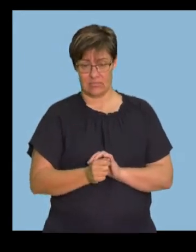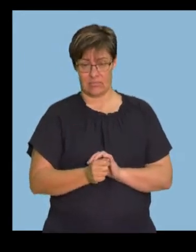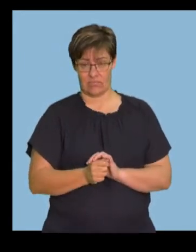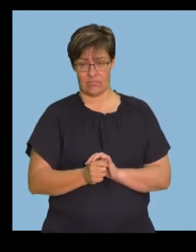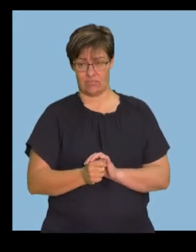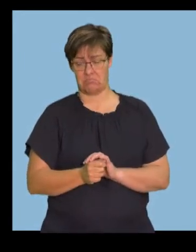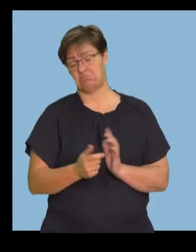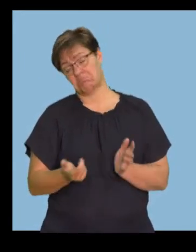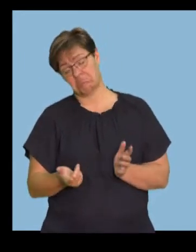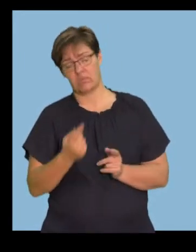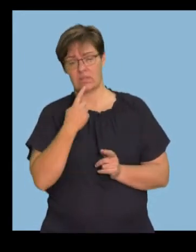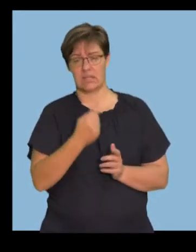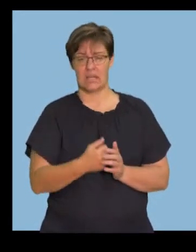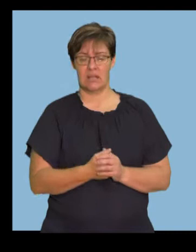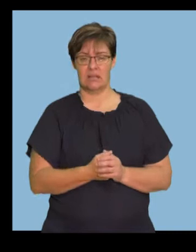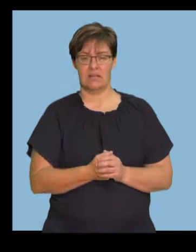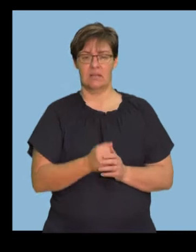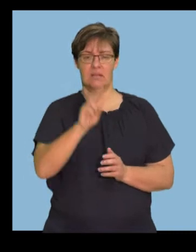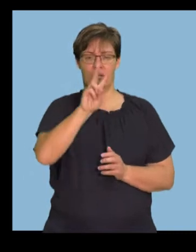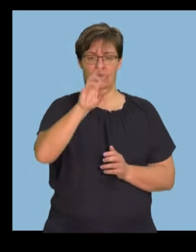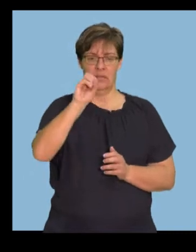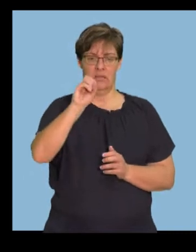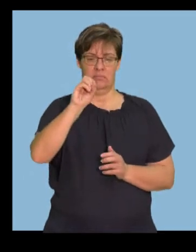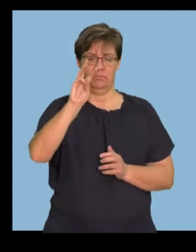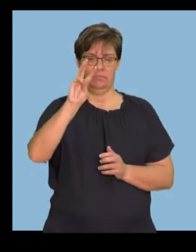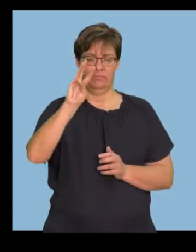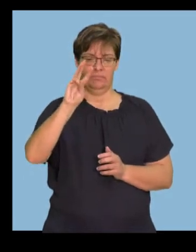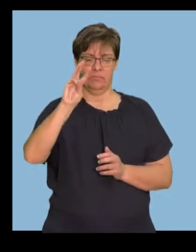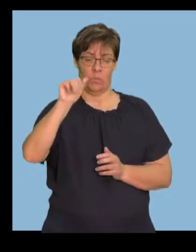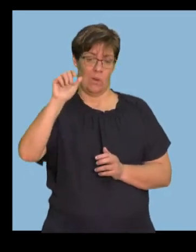correspondingly, if we had, let's say for argument's sake, a 20 watt